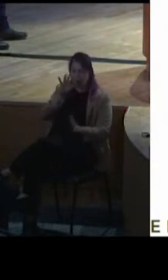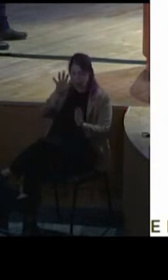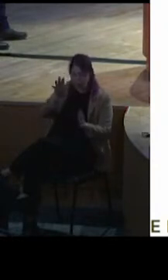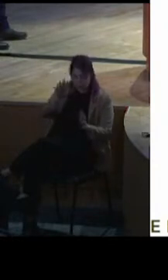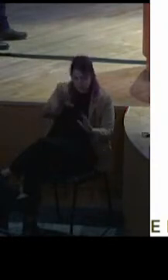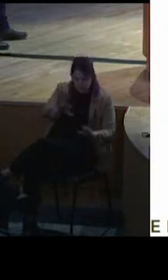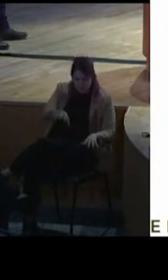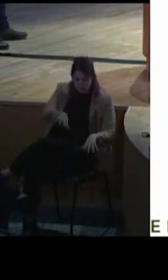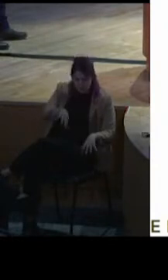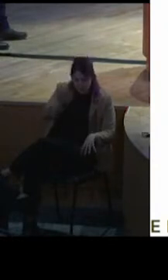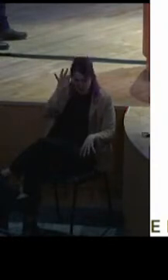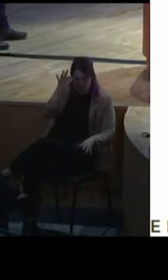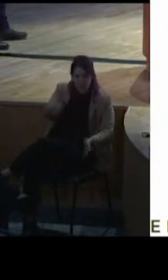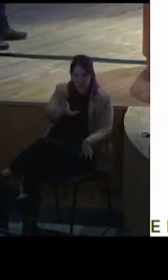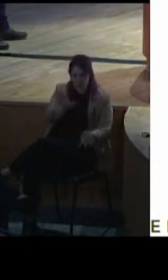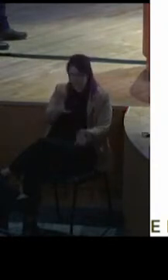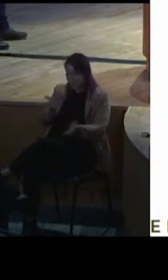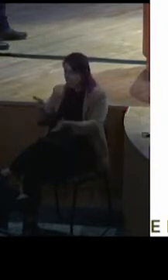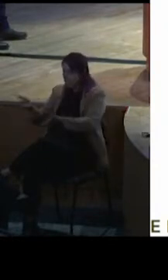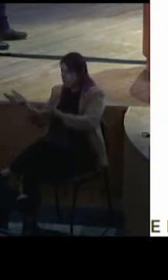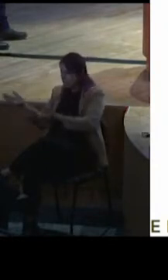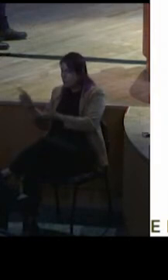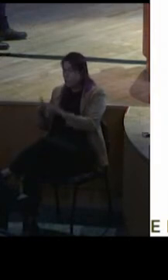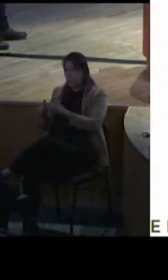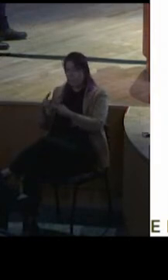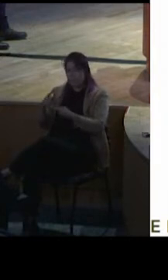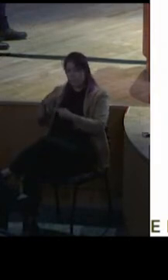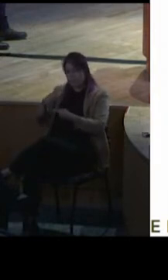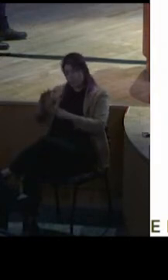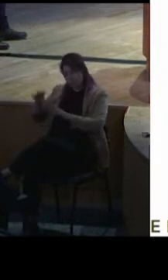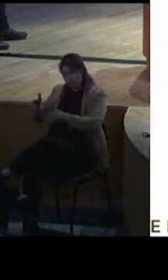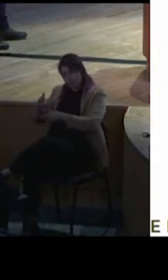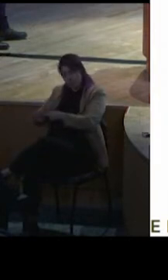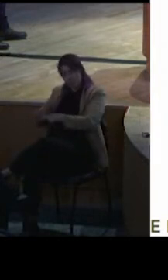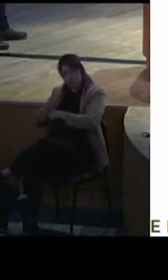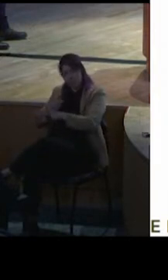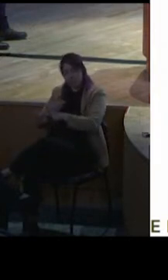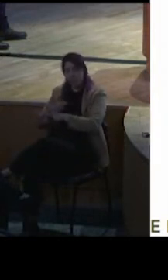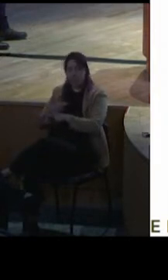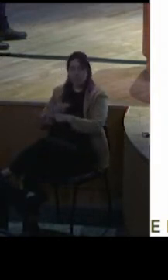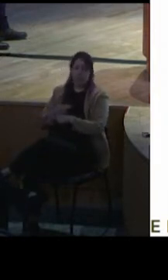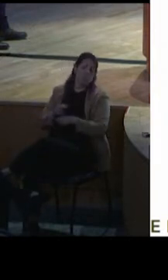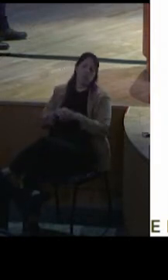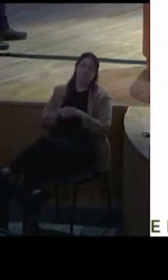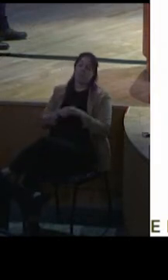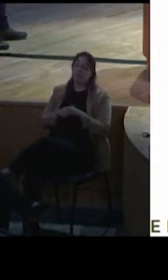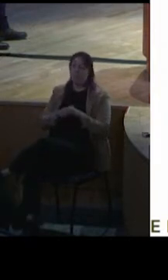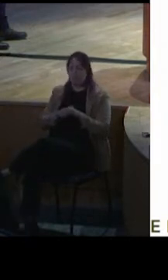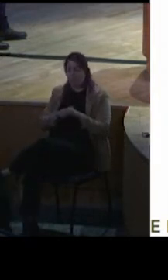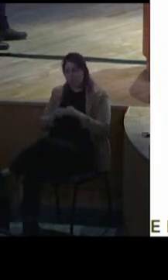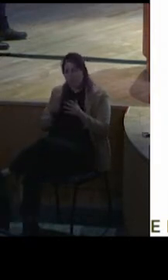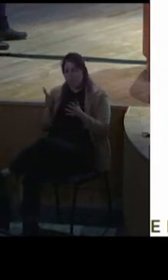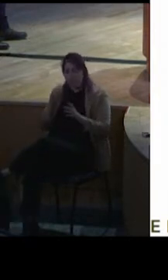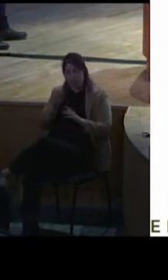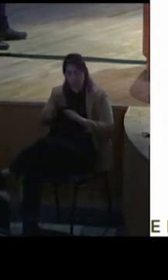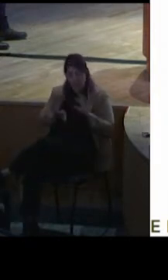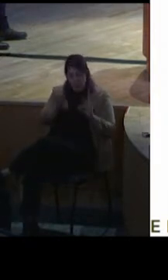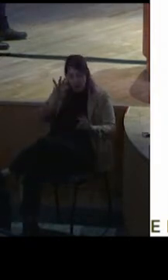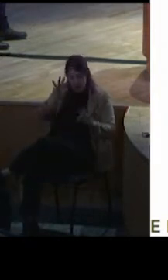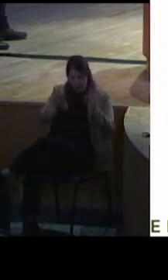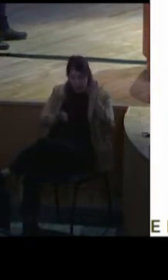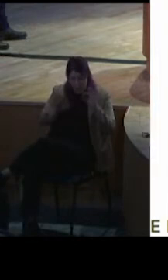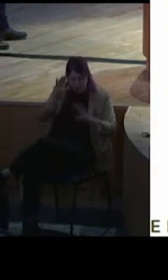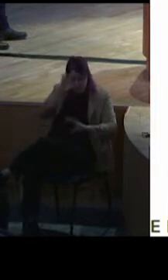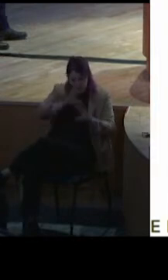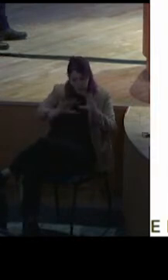into light and consciousness for us to access later. So all of the waters that are mentioned and the places that they find it, we have